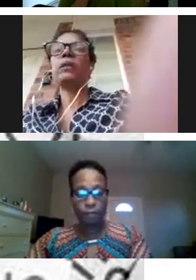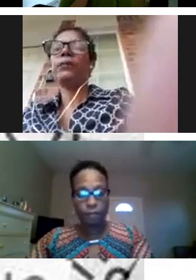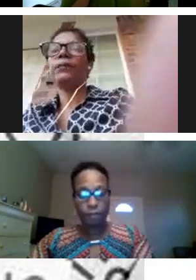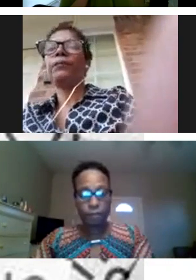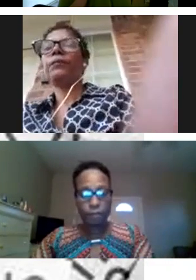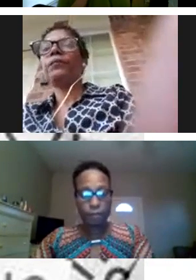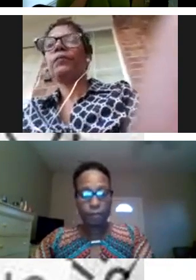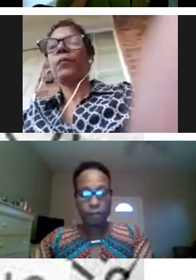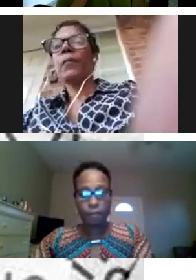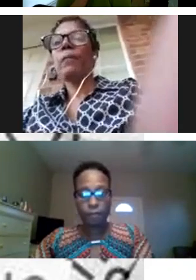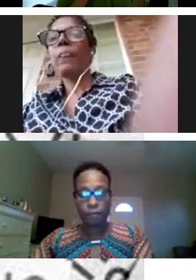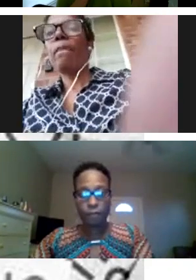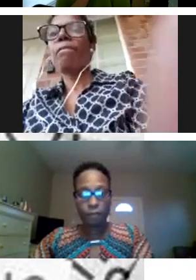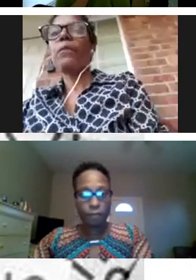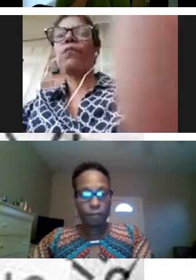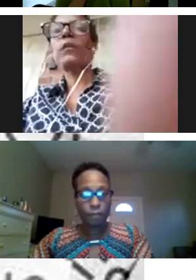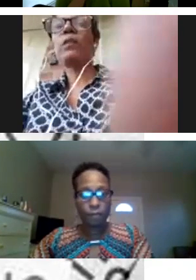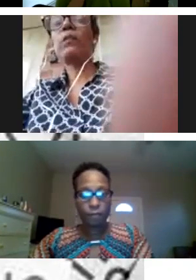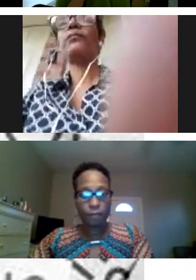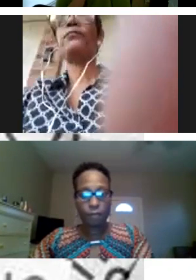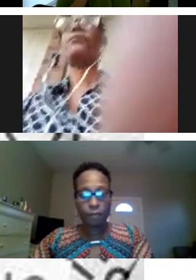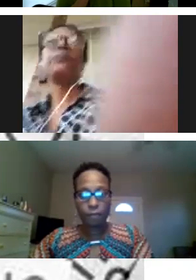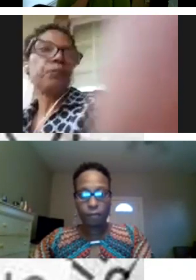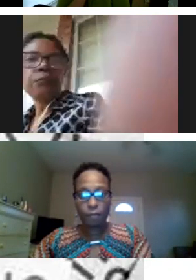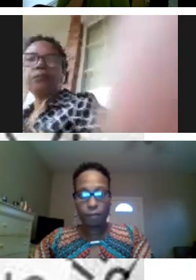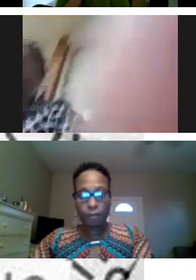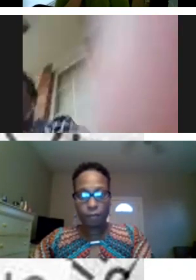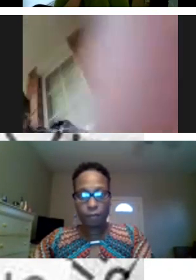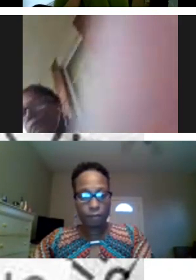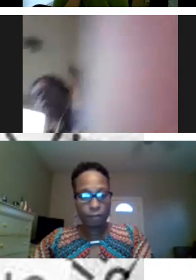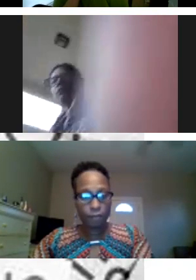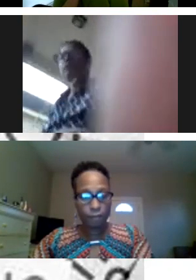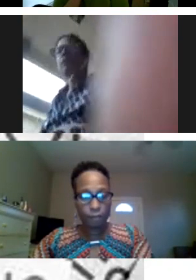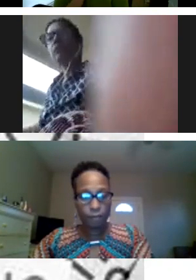Yeah. Yeah, Cheryl, I'll tell you that I go to just about anything I can.